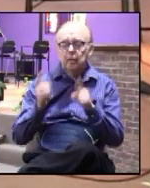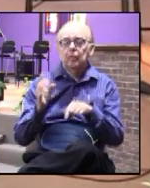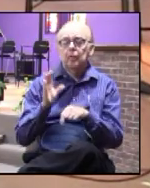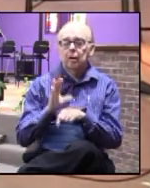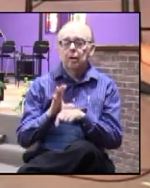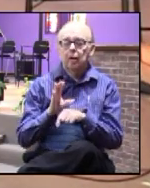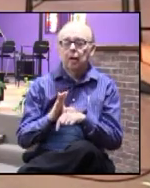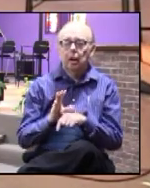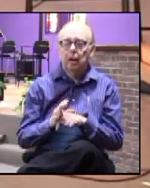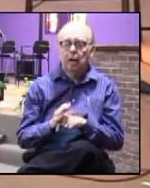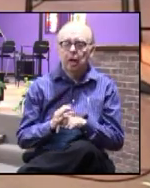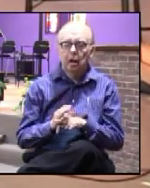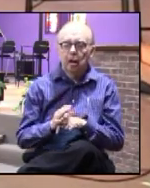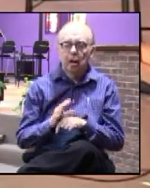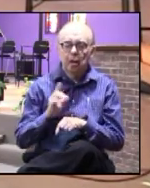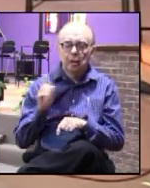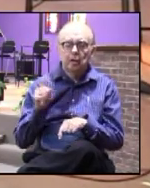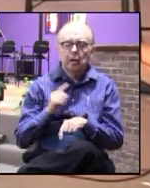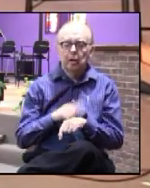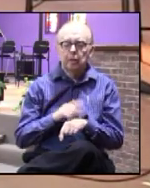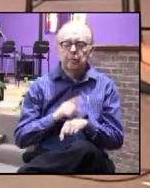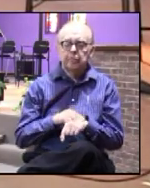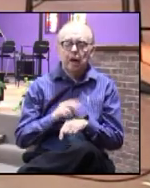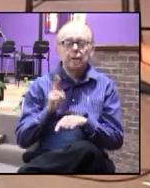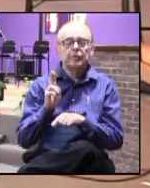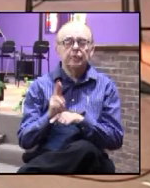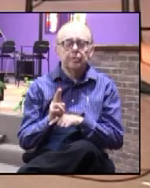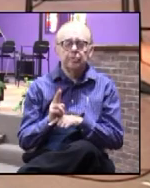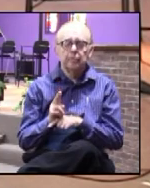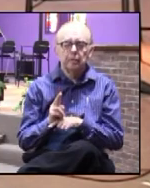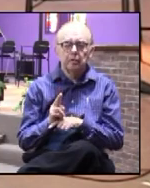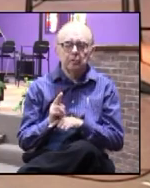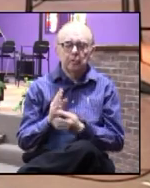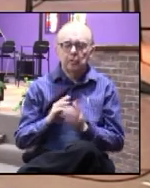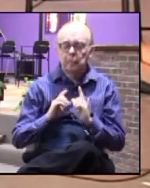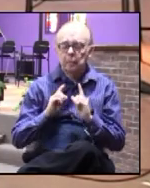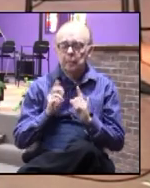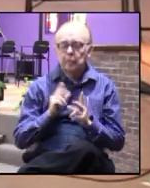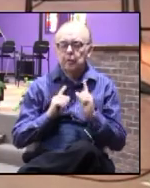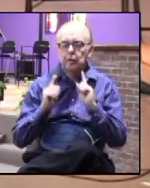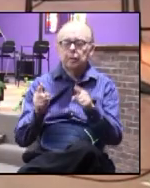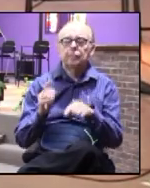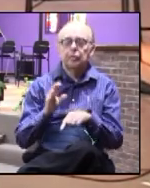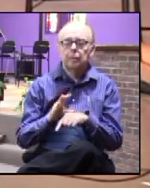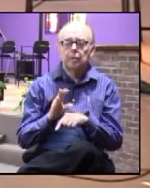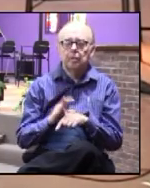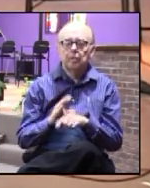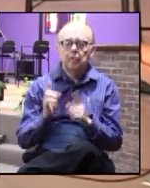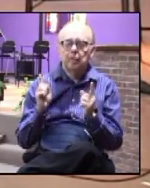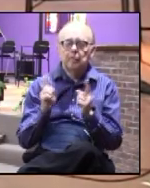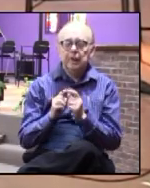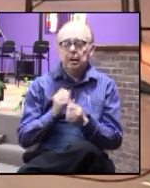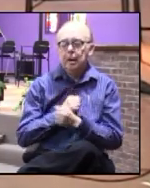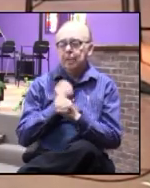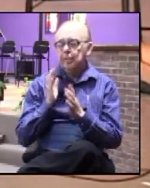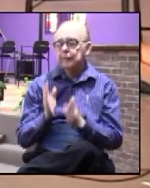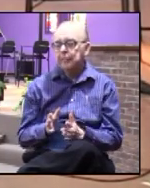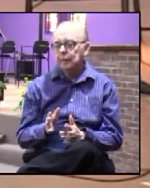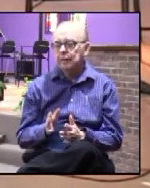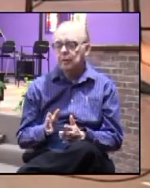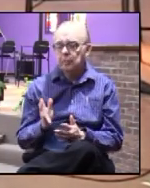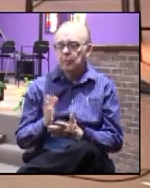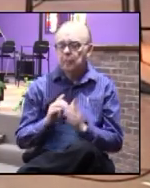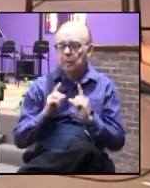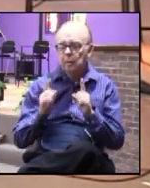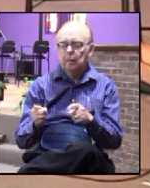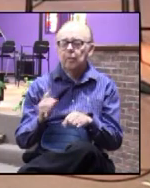church their time to spend. Some go to church to meet a lover. Some